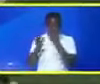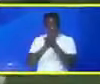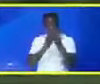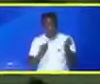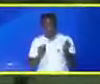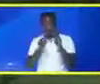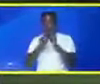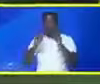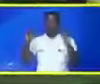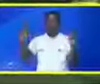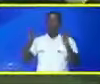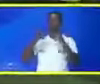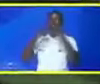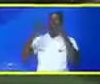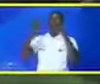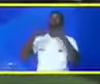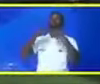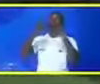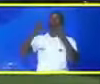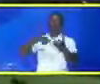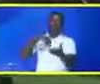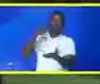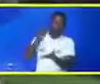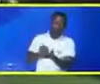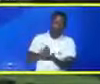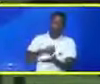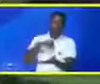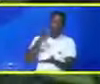a loud believing amen.